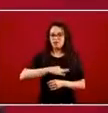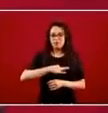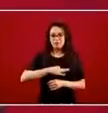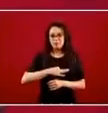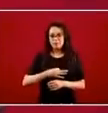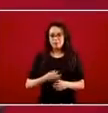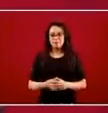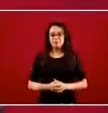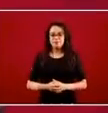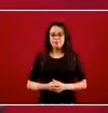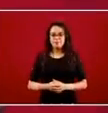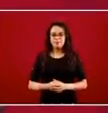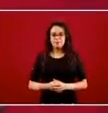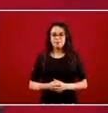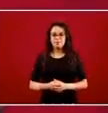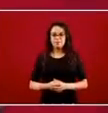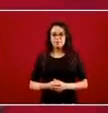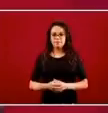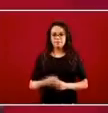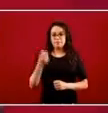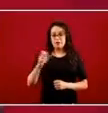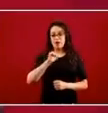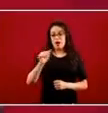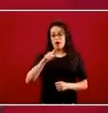highest infection force,